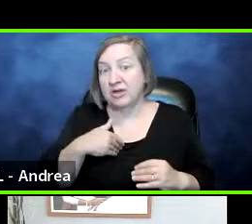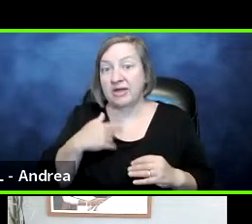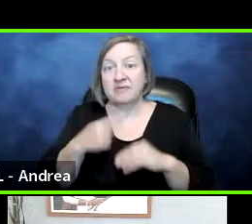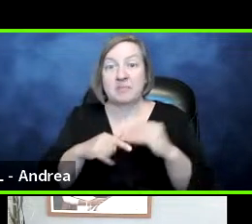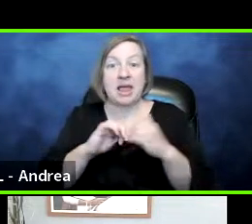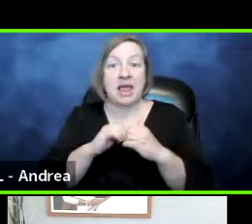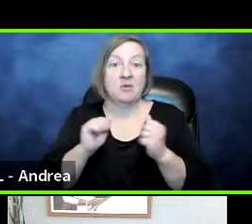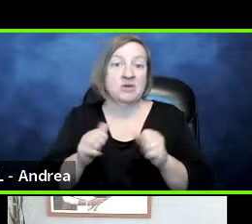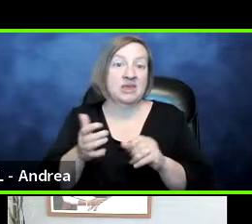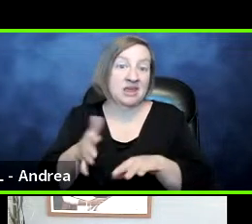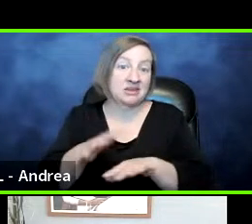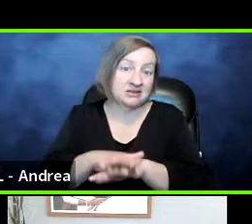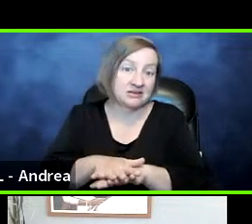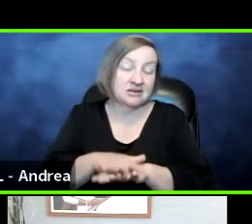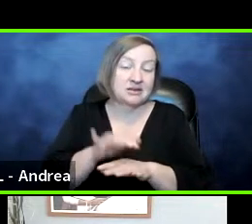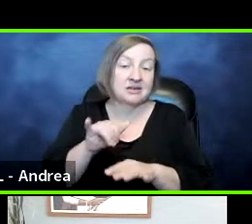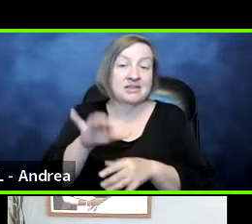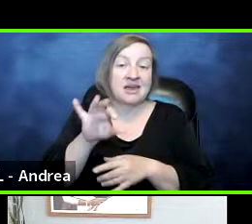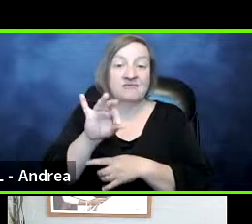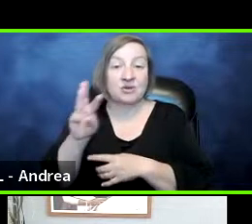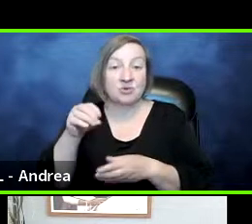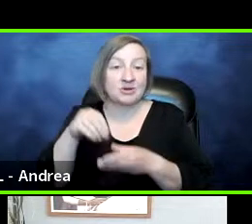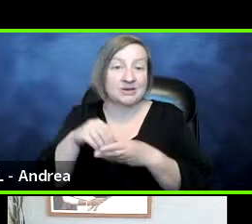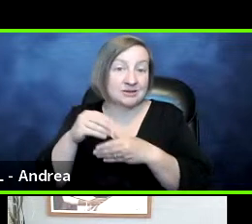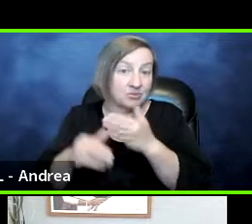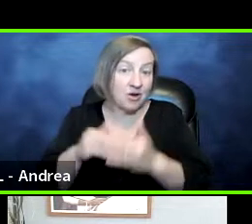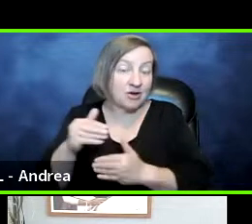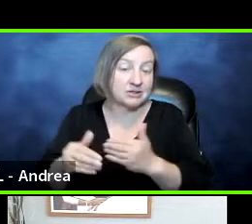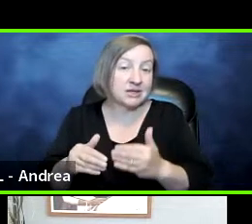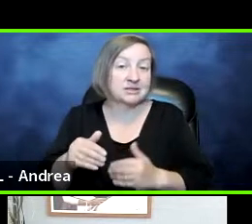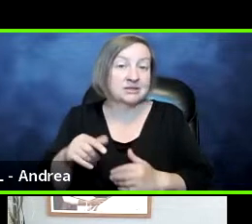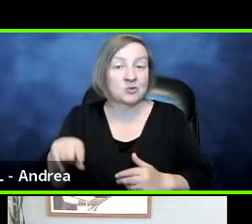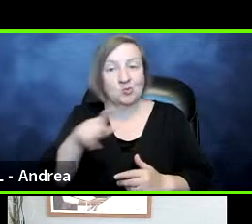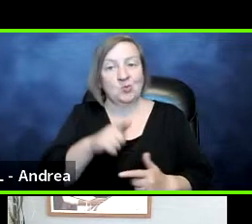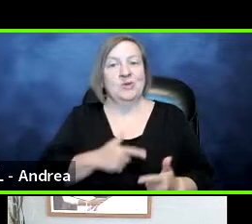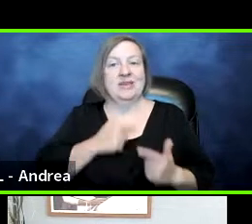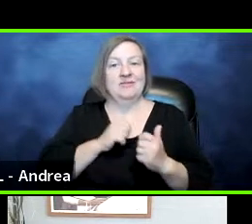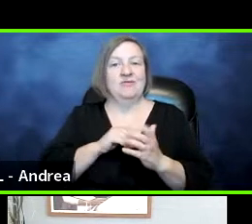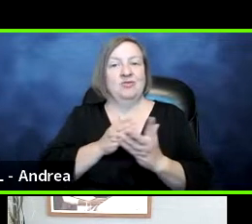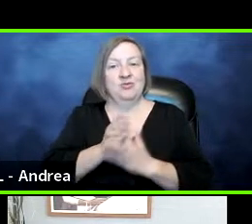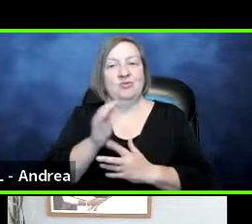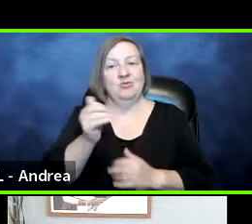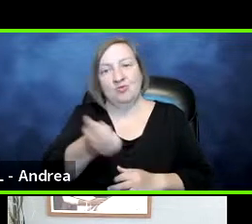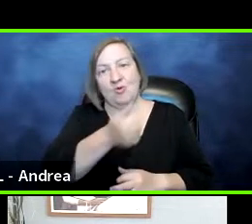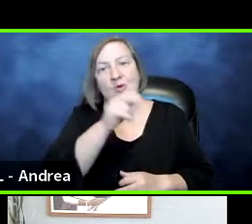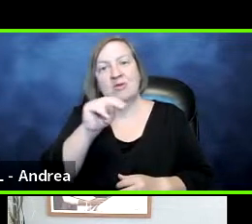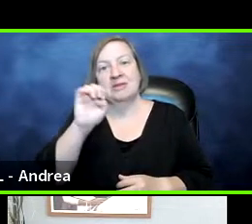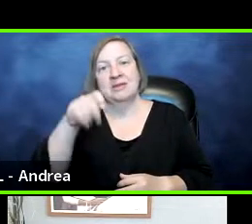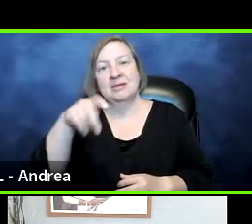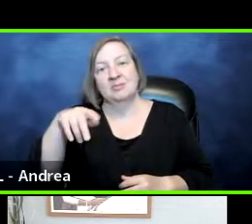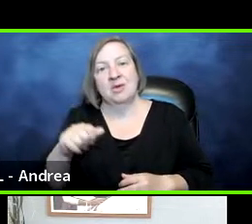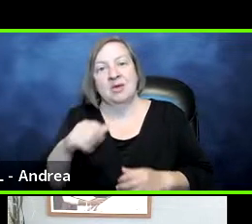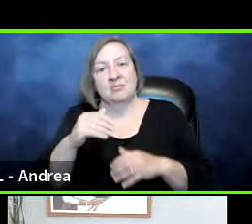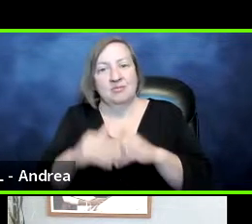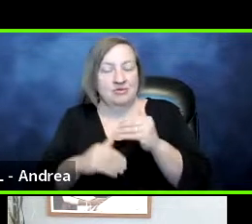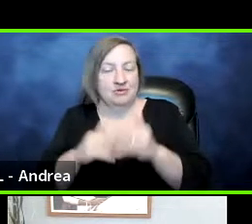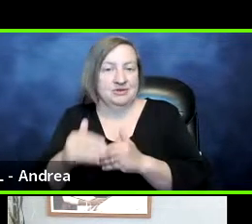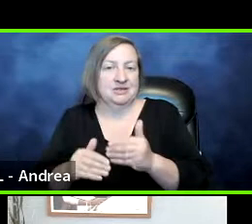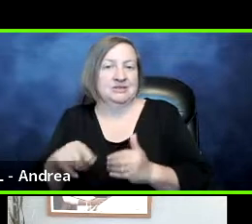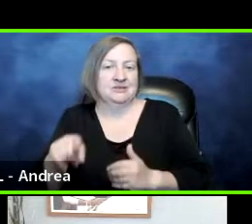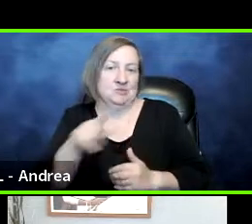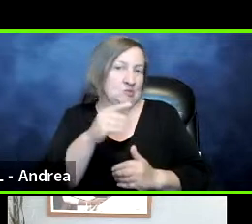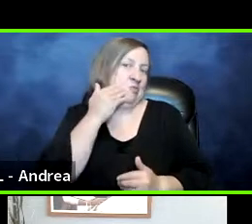integrate the framework in this process. You all have lived through your own NEPA processes, and so you know it better than